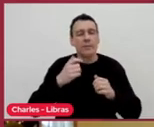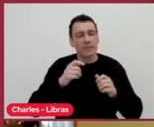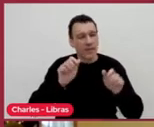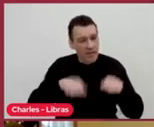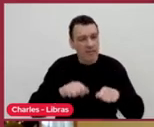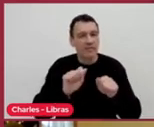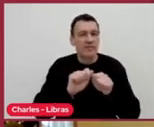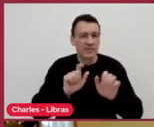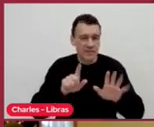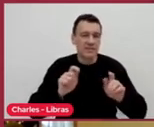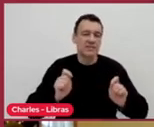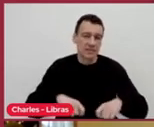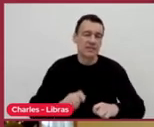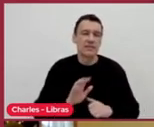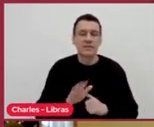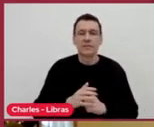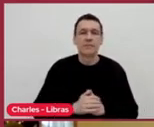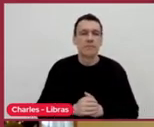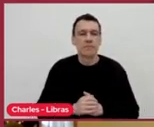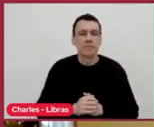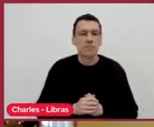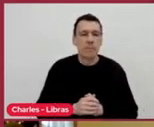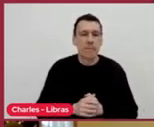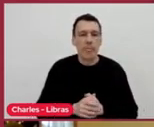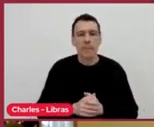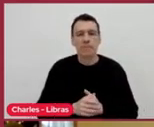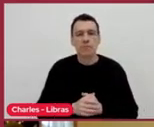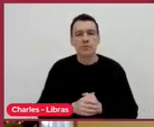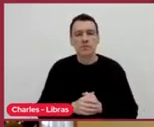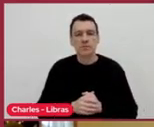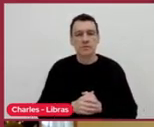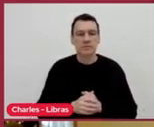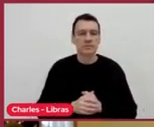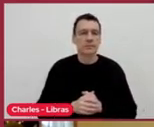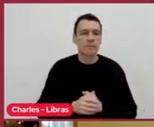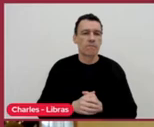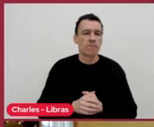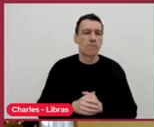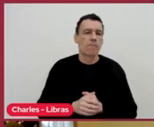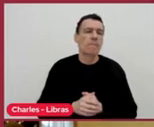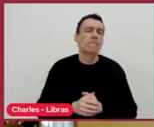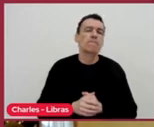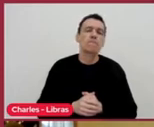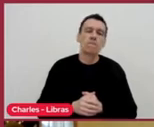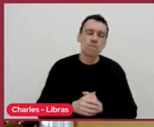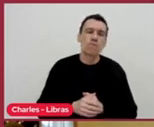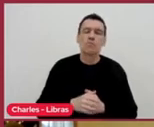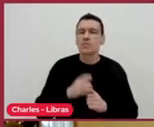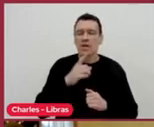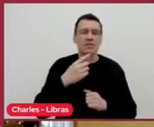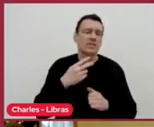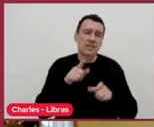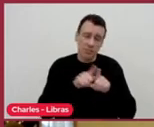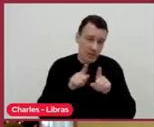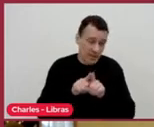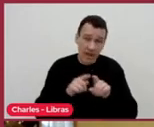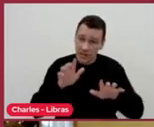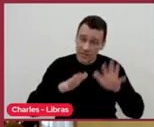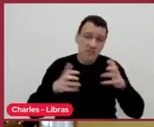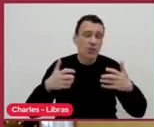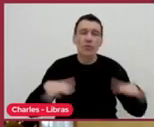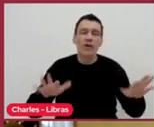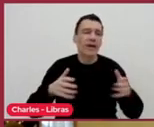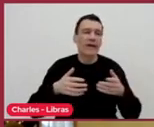when we want to be happy, when we are through a hard time, for example, we can spend our money on our